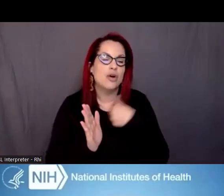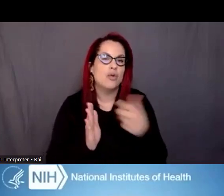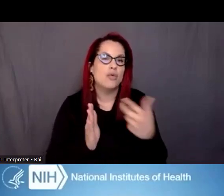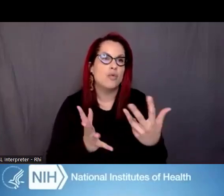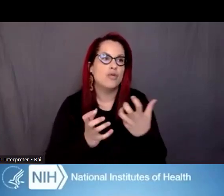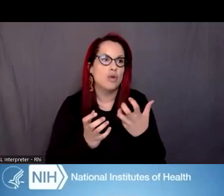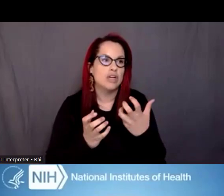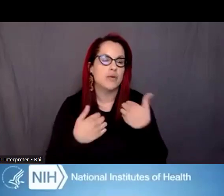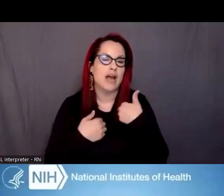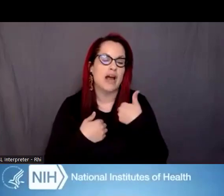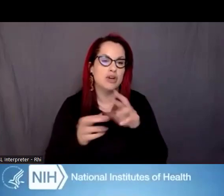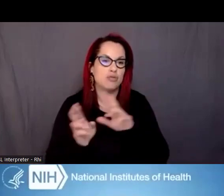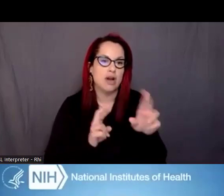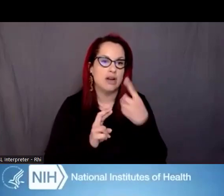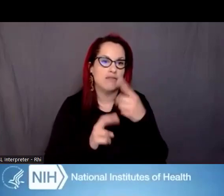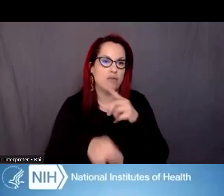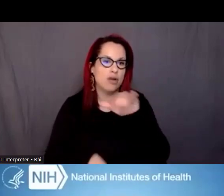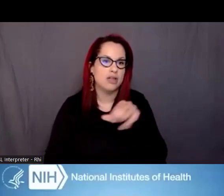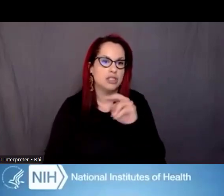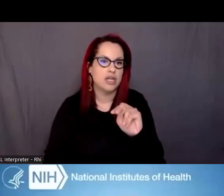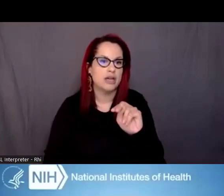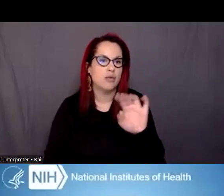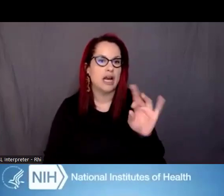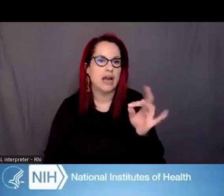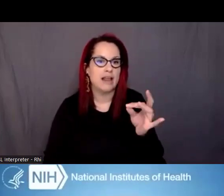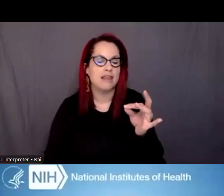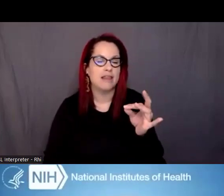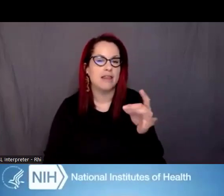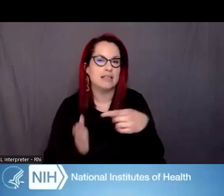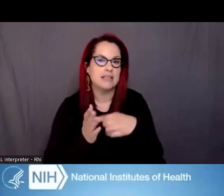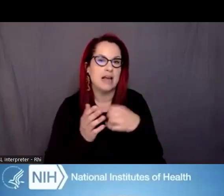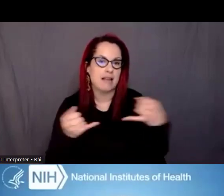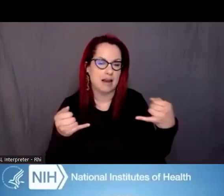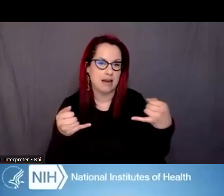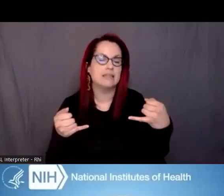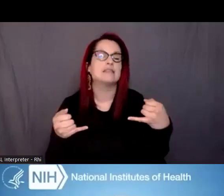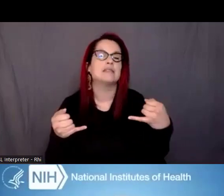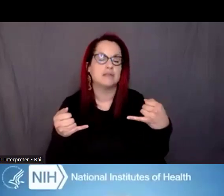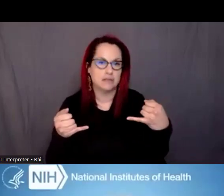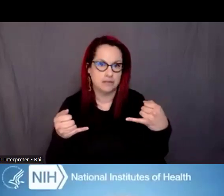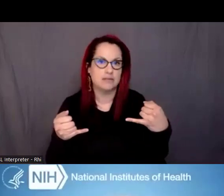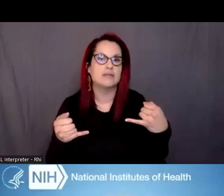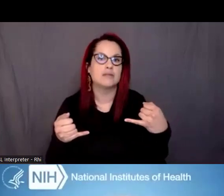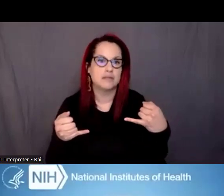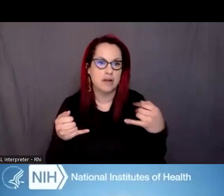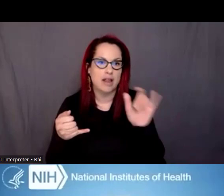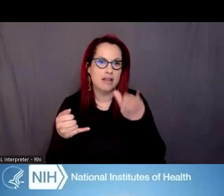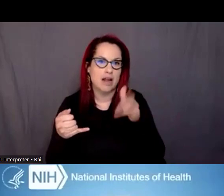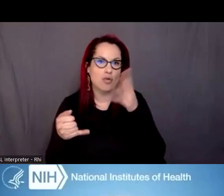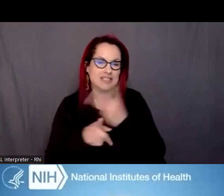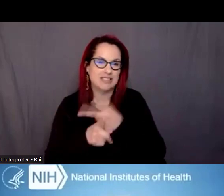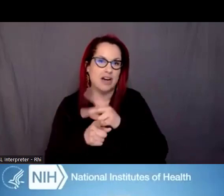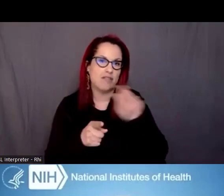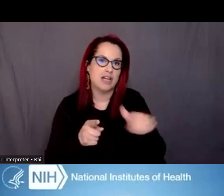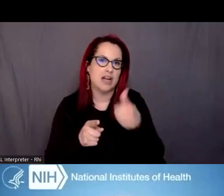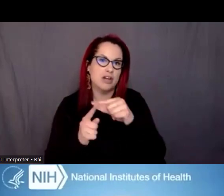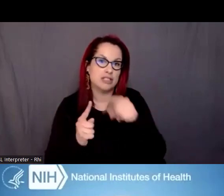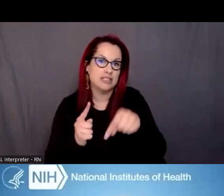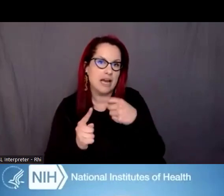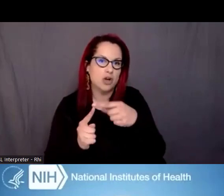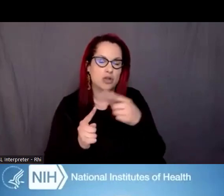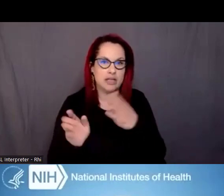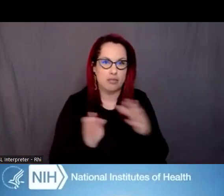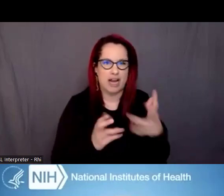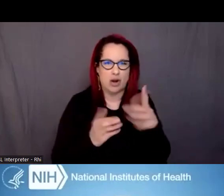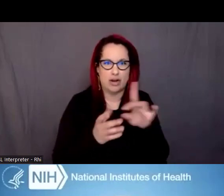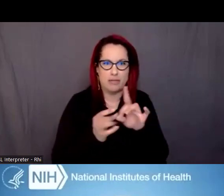the January 8th deadline to cover the other cycles. And the plan, as I mentioned earlier,